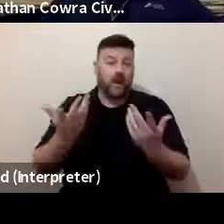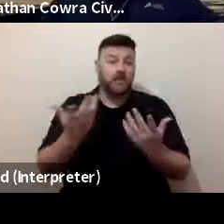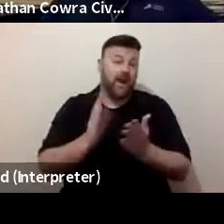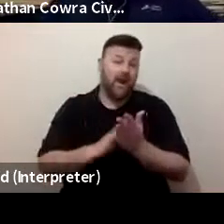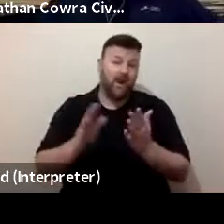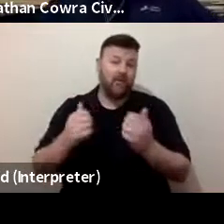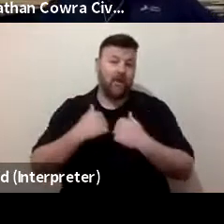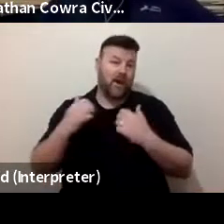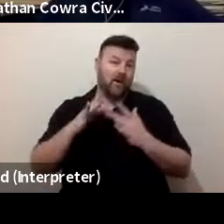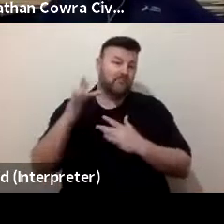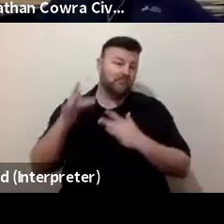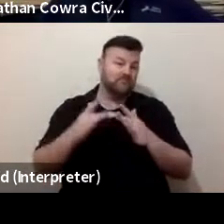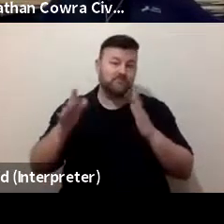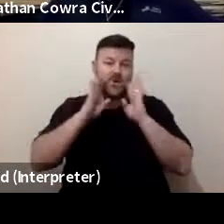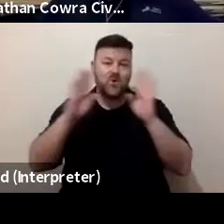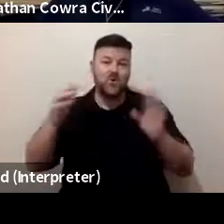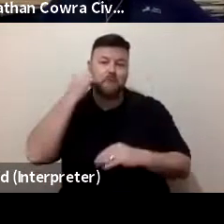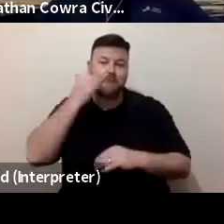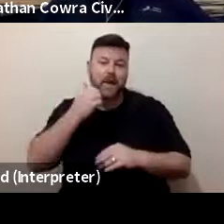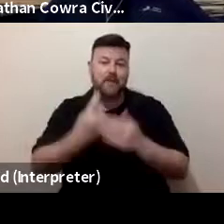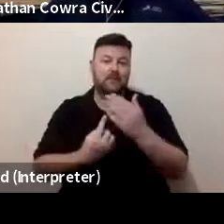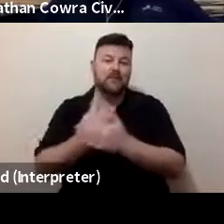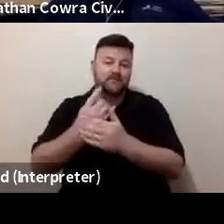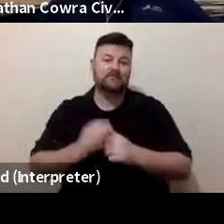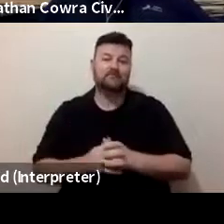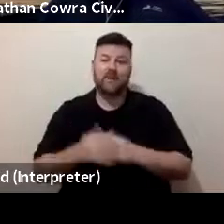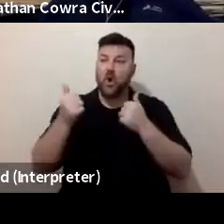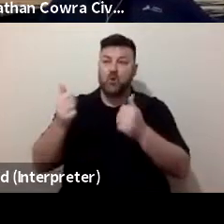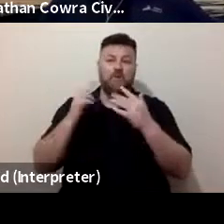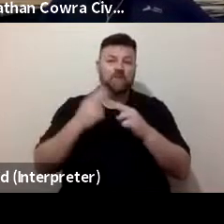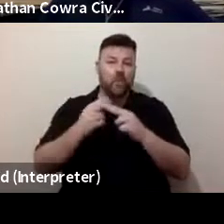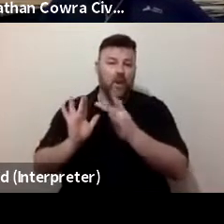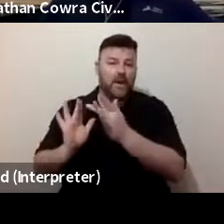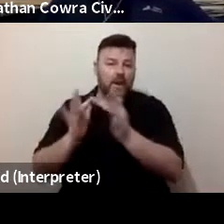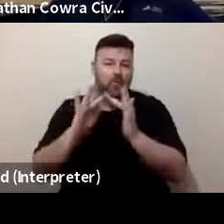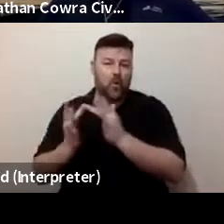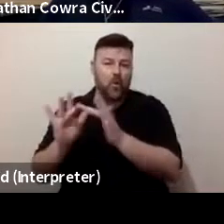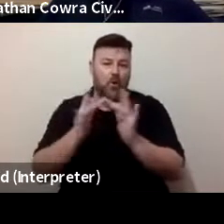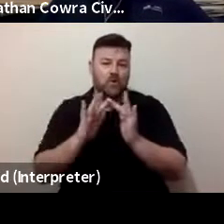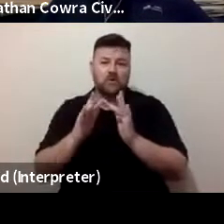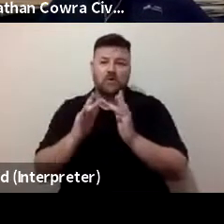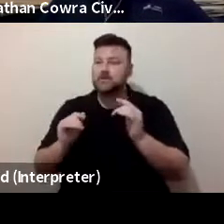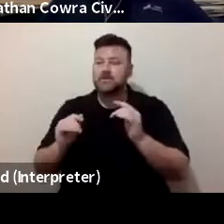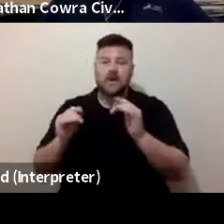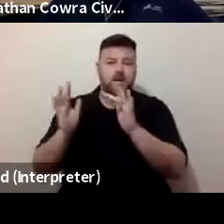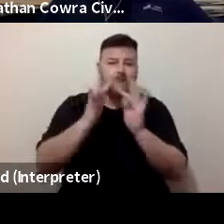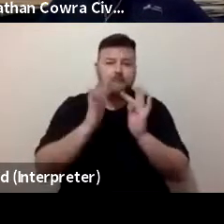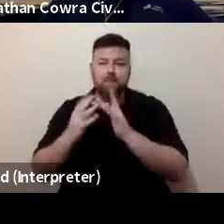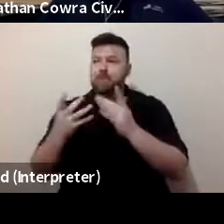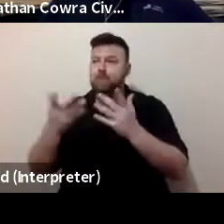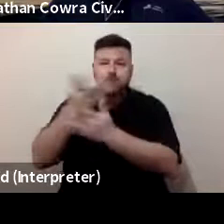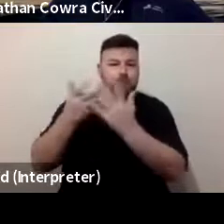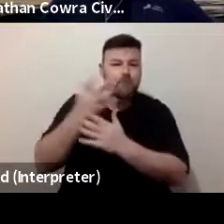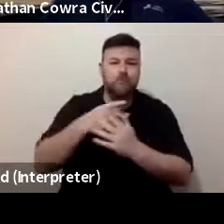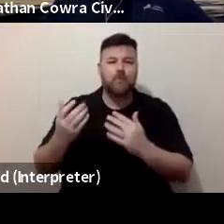that knowledge base and a really easy network for the creators within there to access each